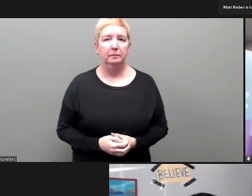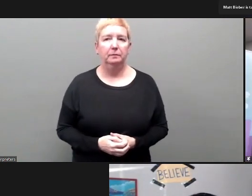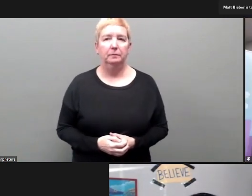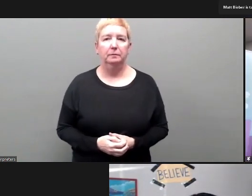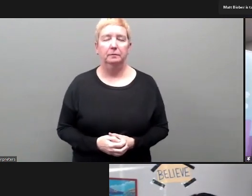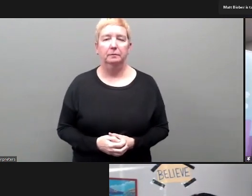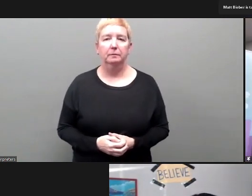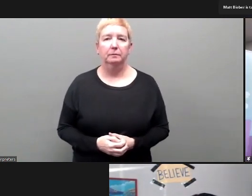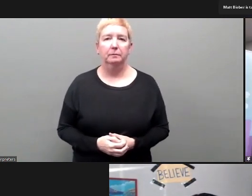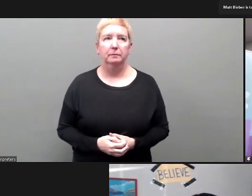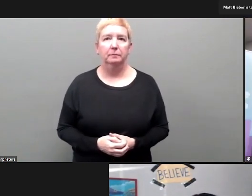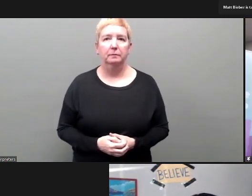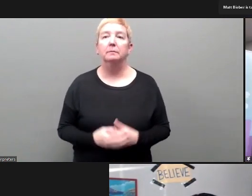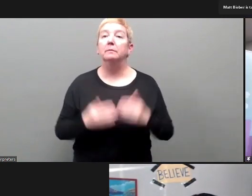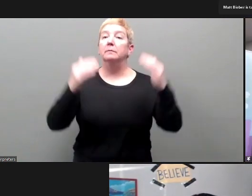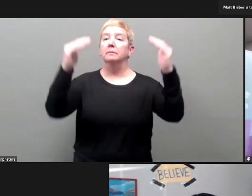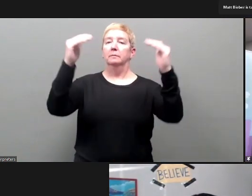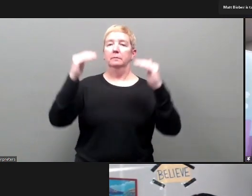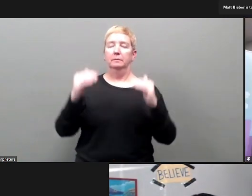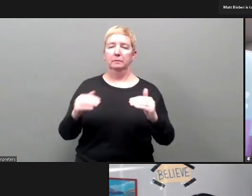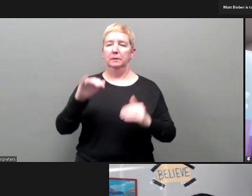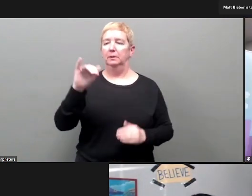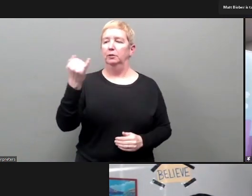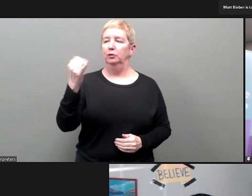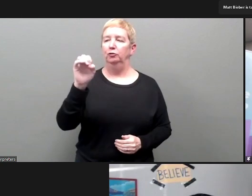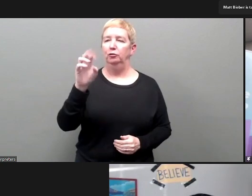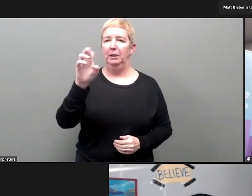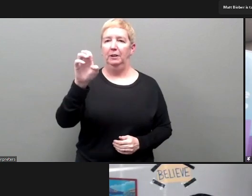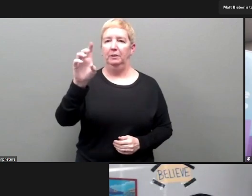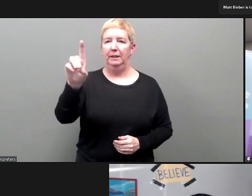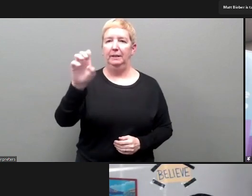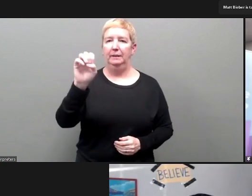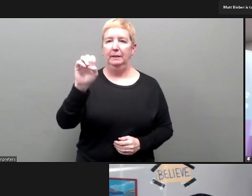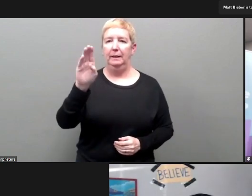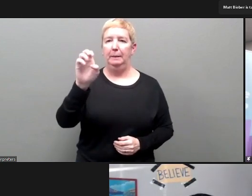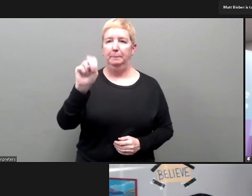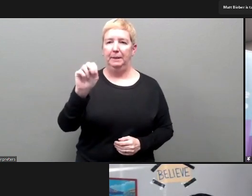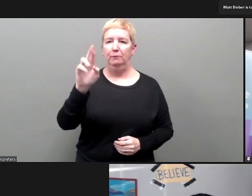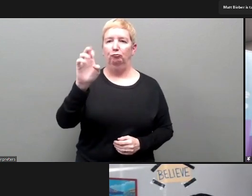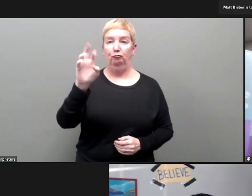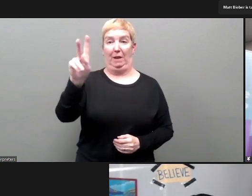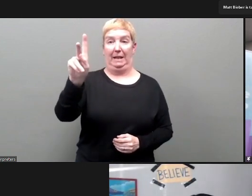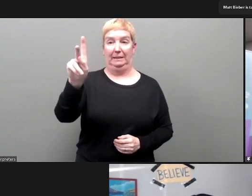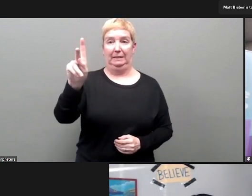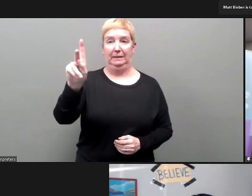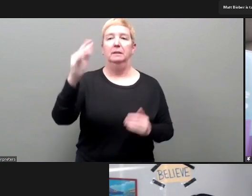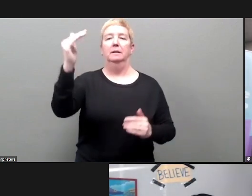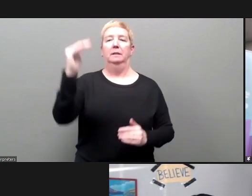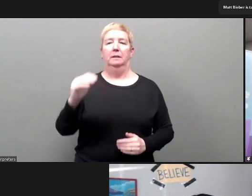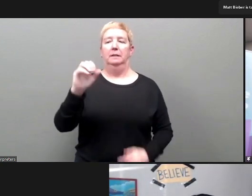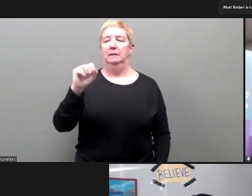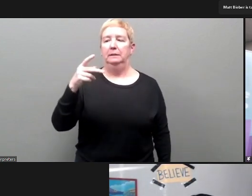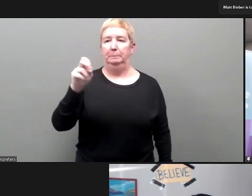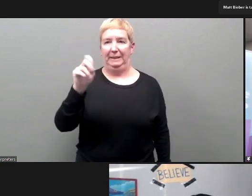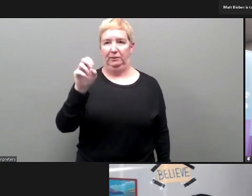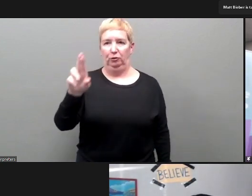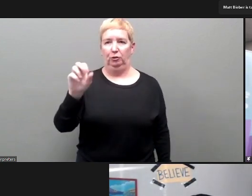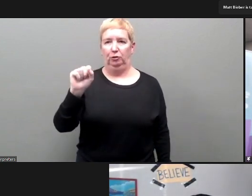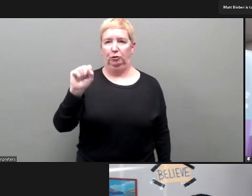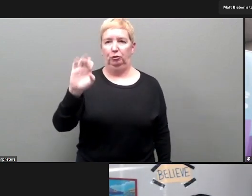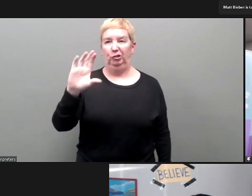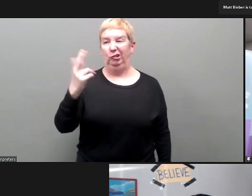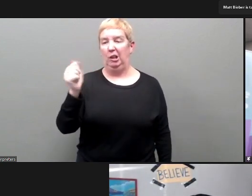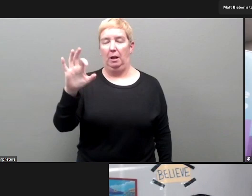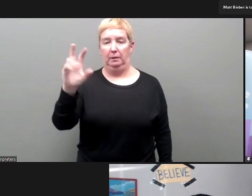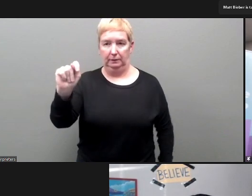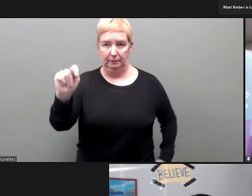Great. Next, we'll turn to Jared Ebenreck, followed by Spencer Schacht, and then I'll ask a question on behalf of another journalist. Jared, you're unmuted. Please feel free to